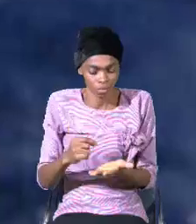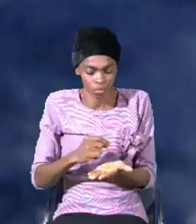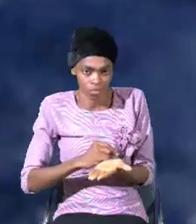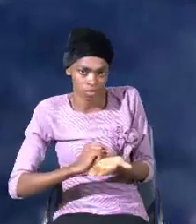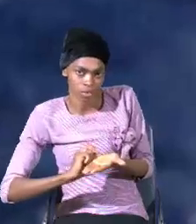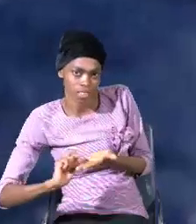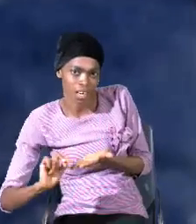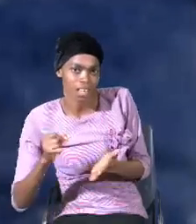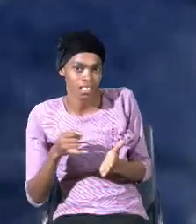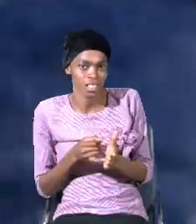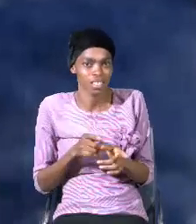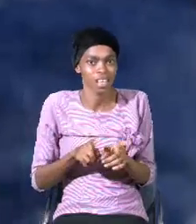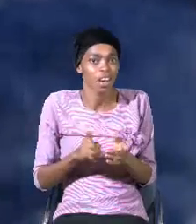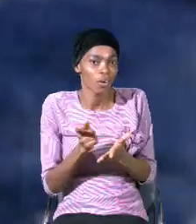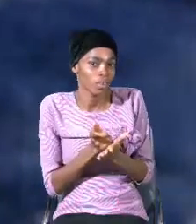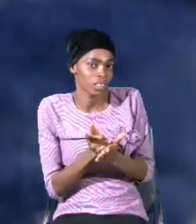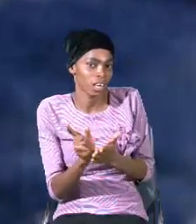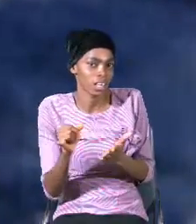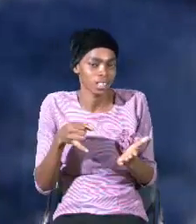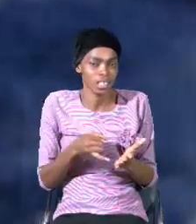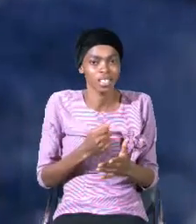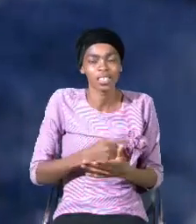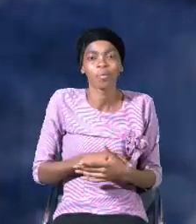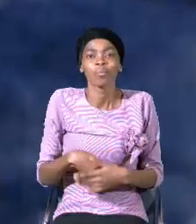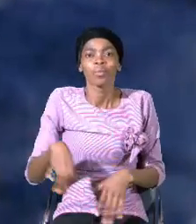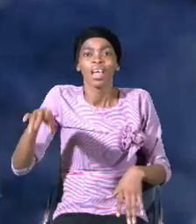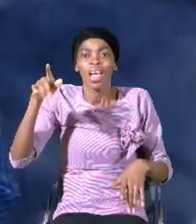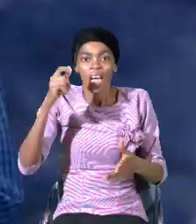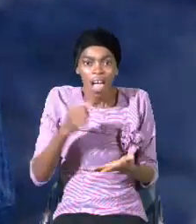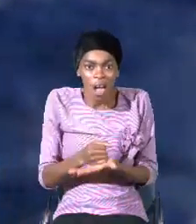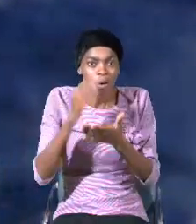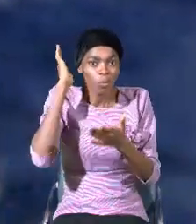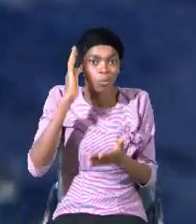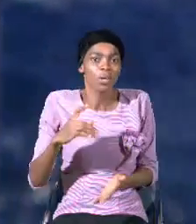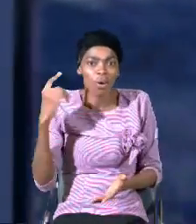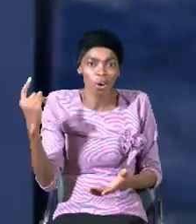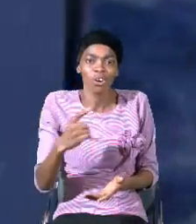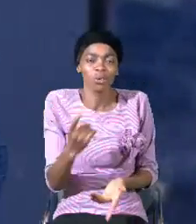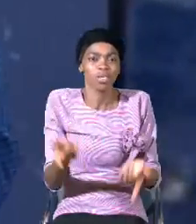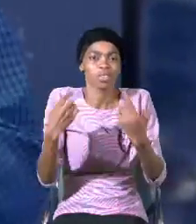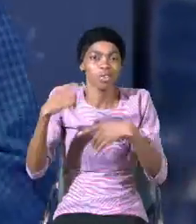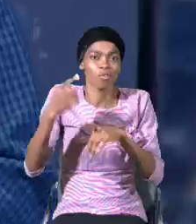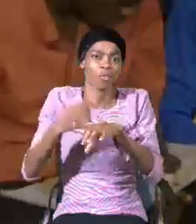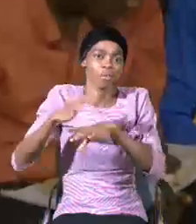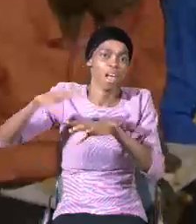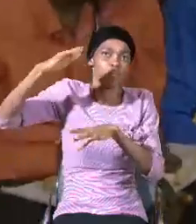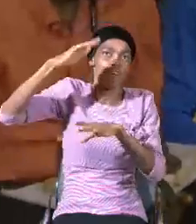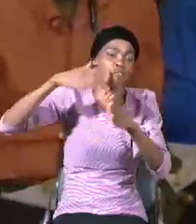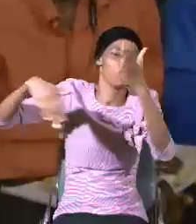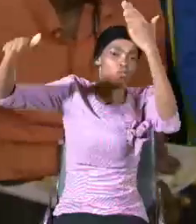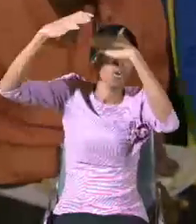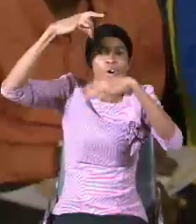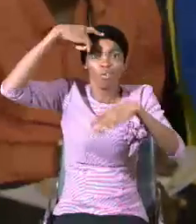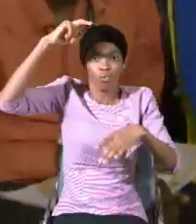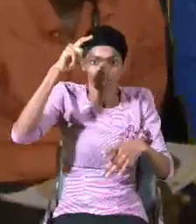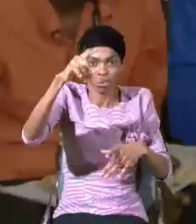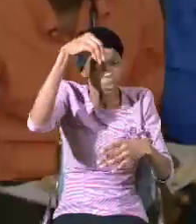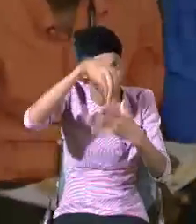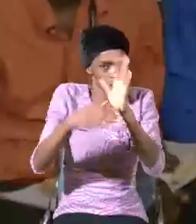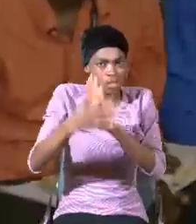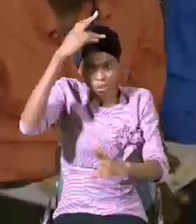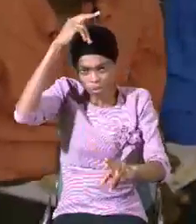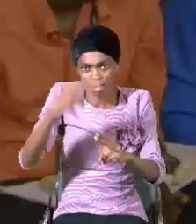will help thee. Help will always come from above for you in Jesus' name.